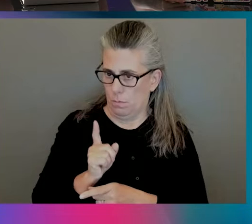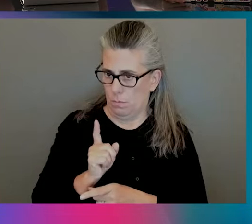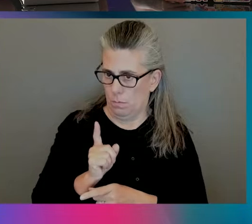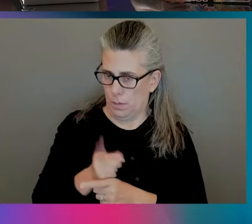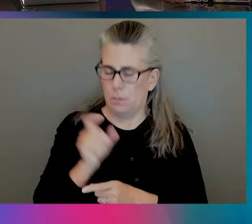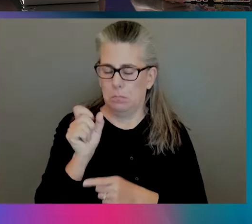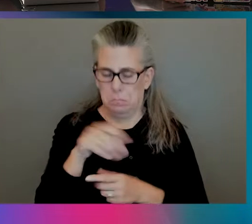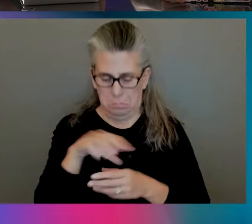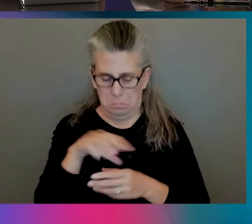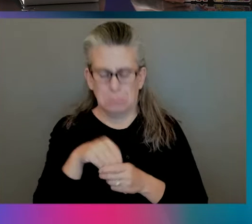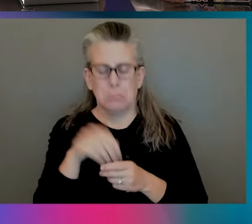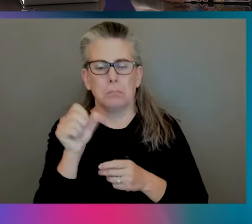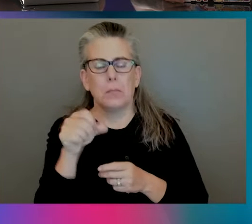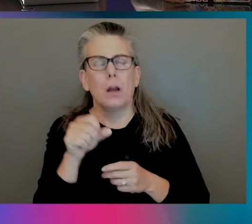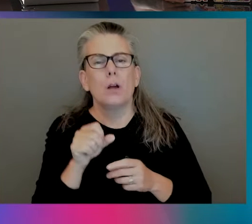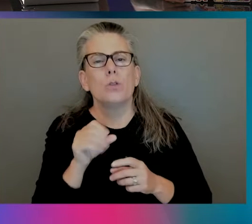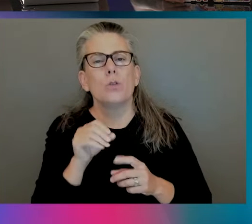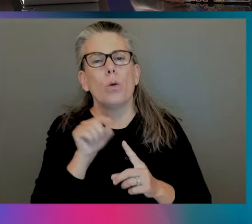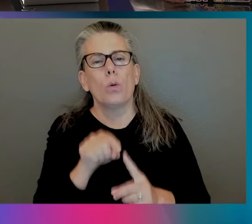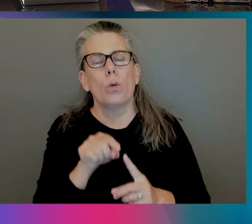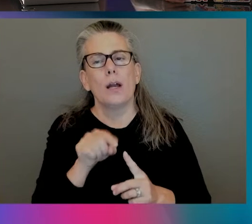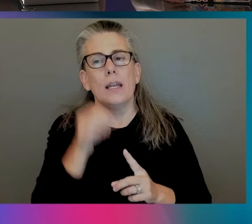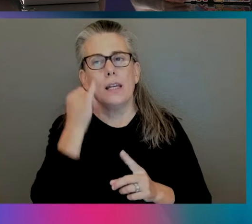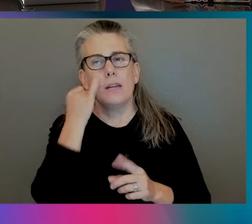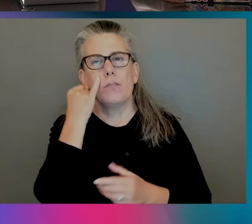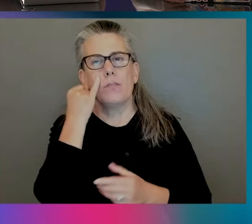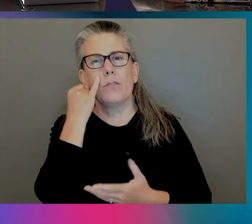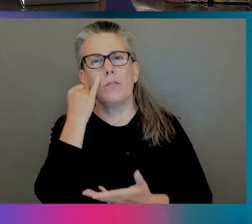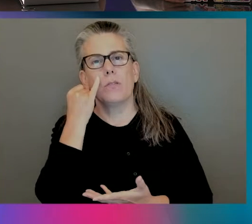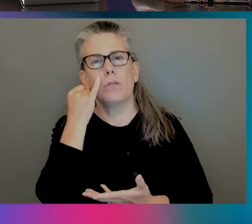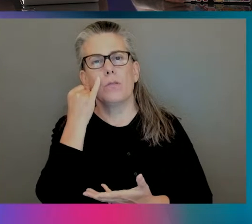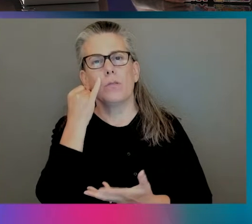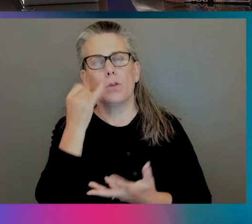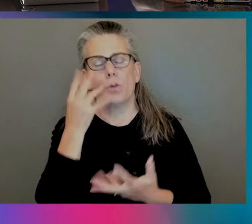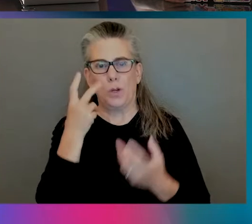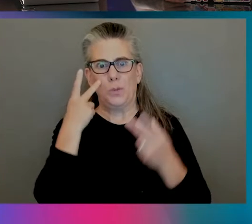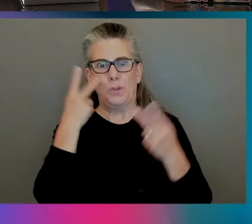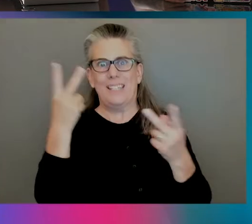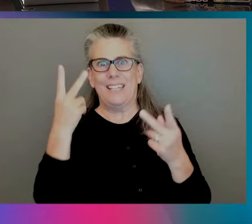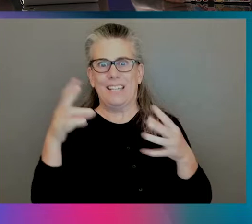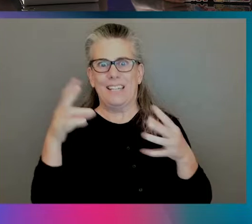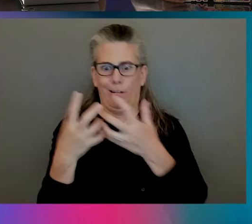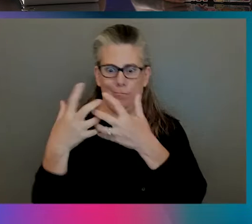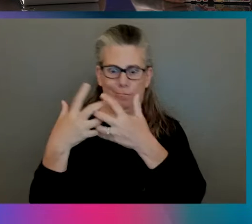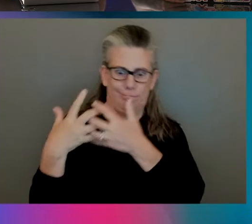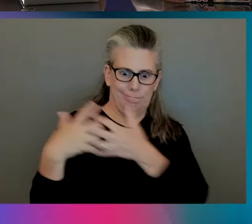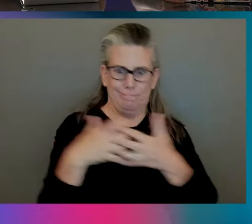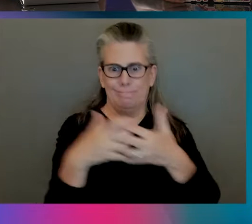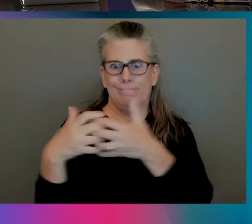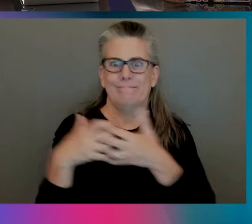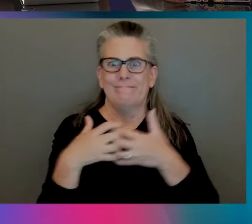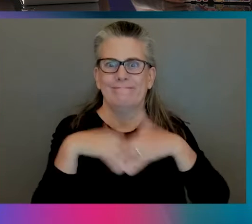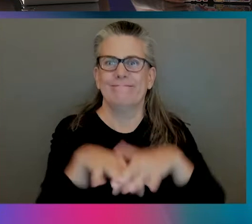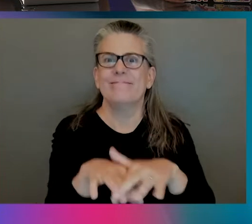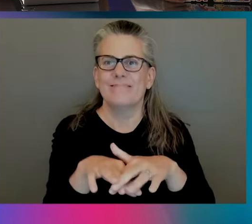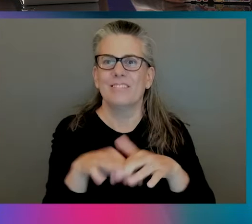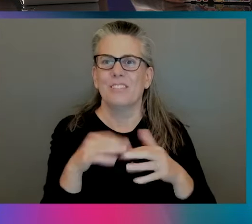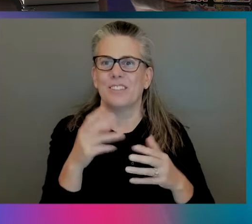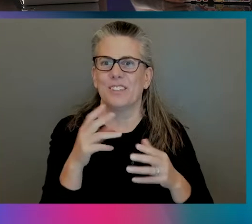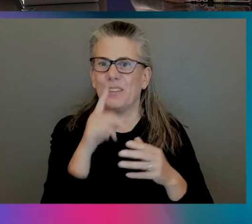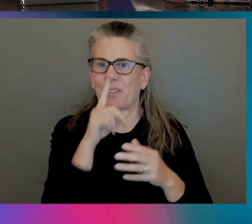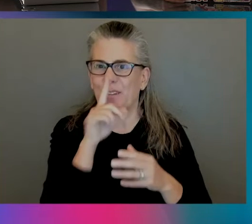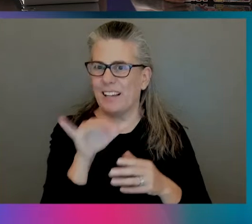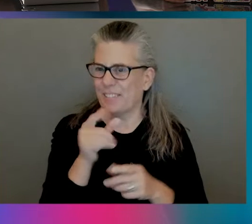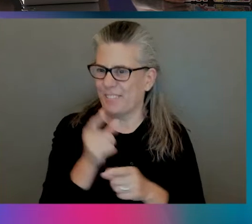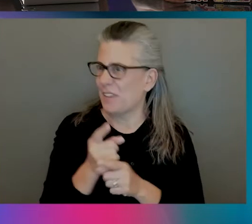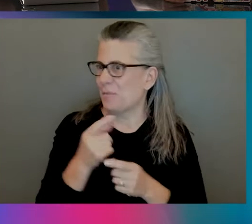are visual person, right? So you want to see all of this in action. And I'm very sure that we are not going to deploy this manually, right? So